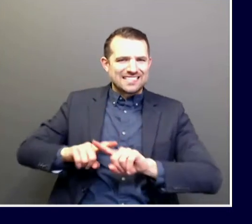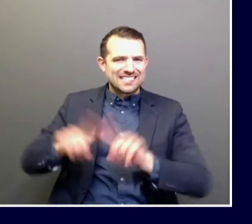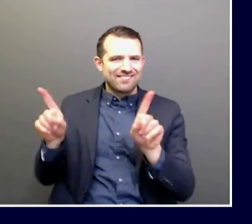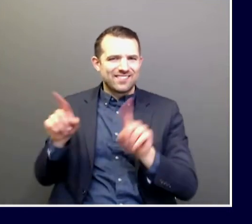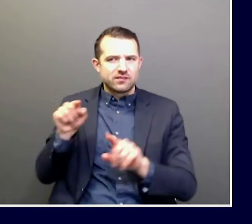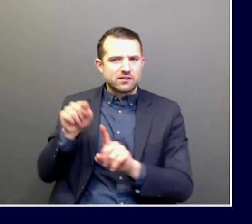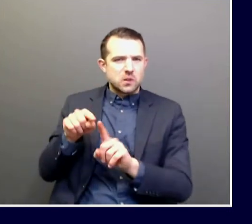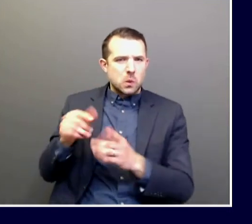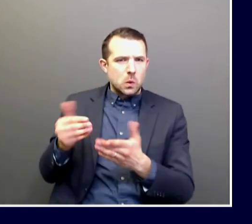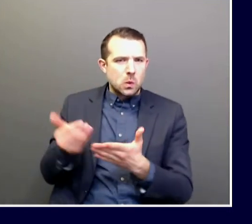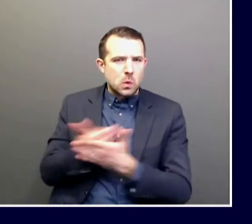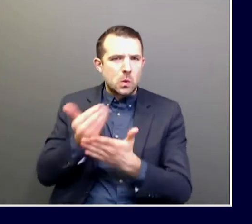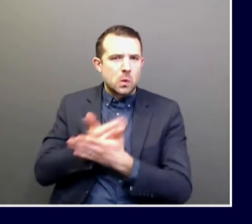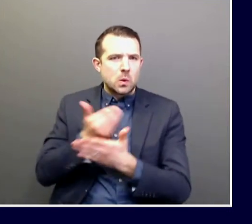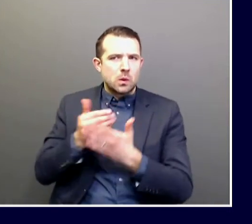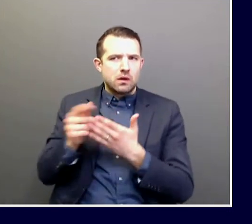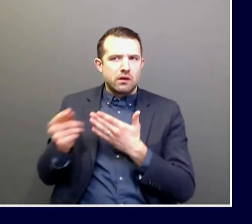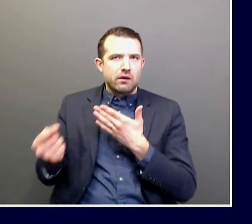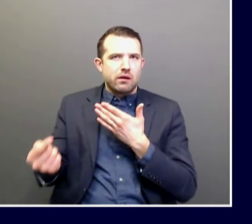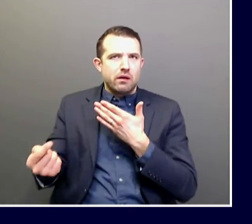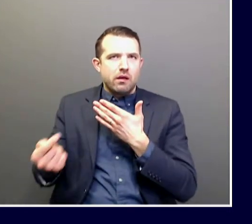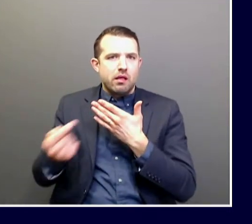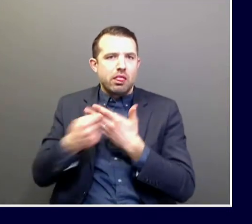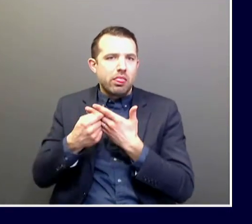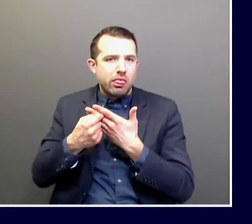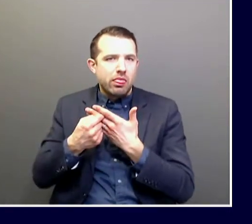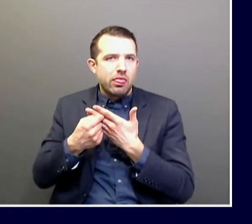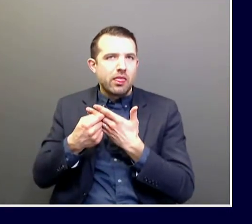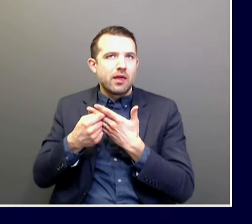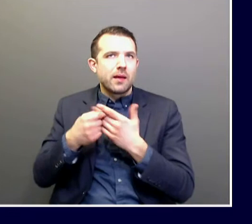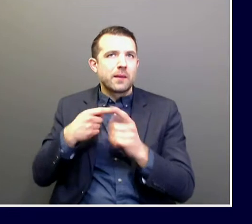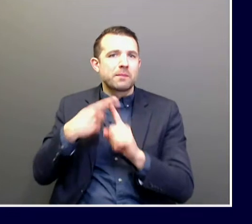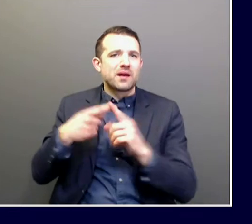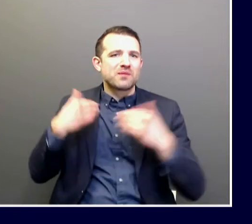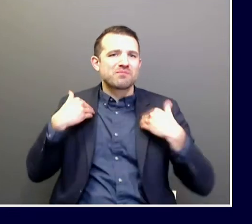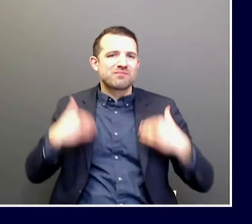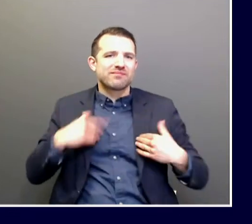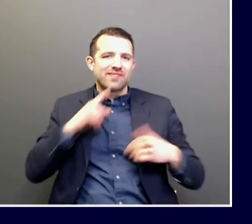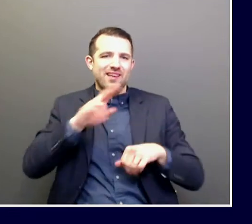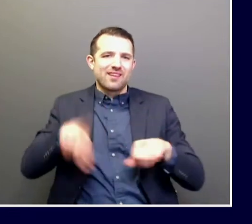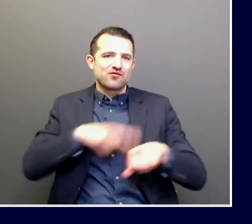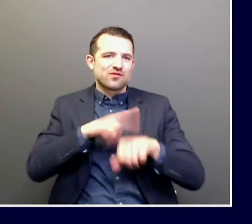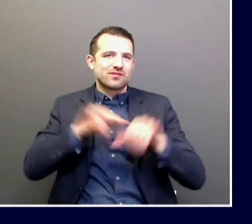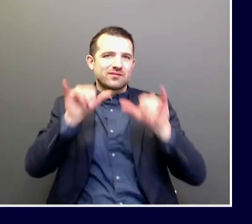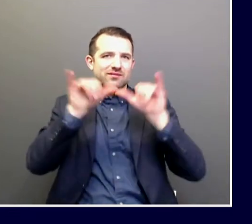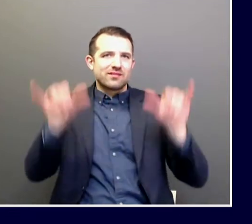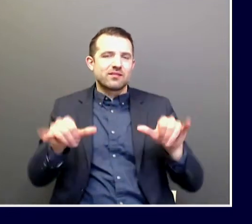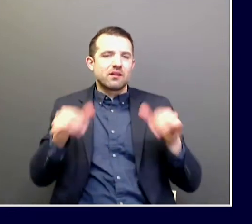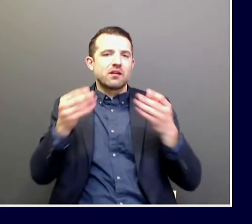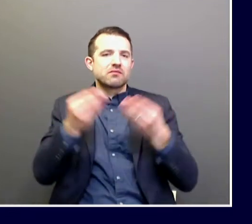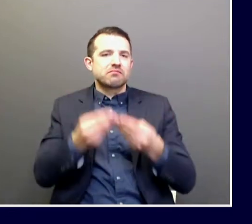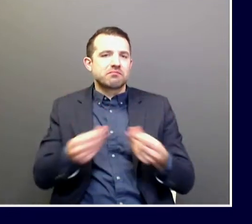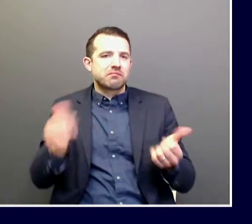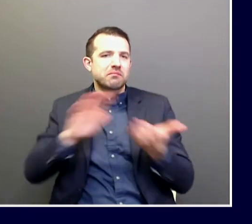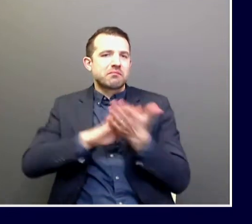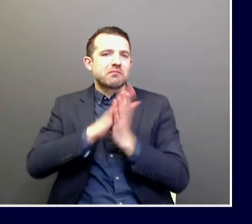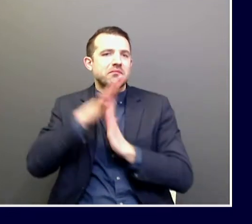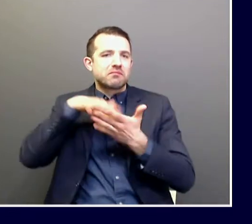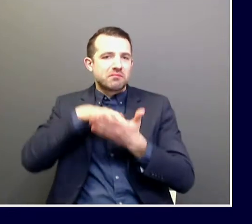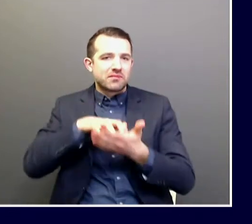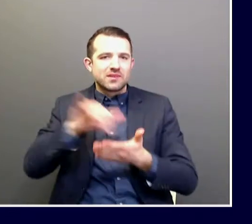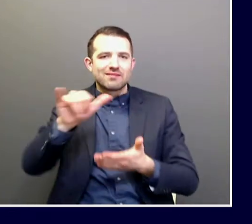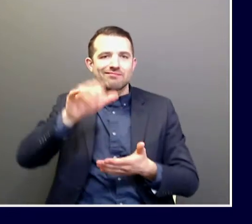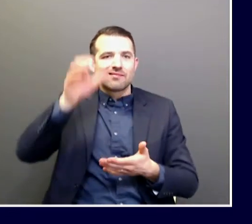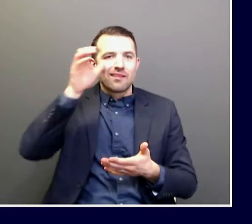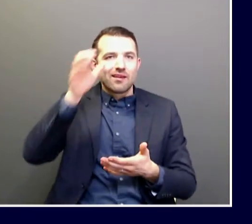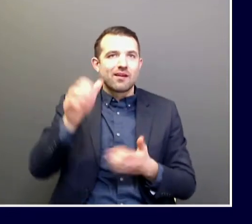matter if it's the measles vaccine, the tetanus shot, or in this case with COVID. When you combine Omicron being a